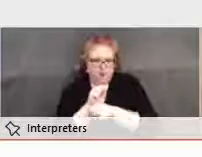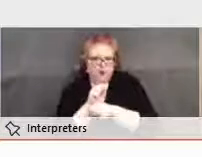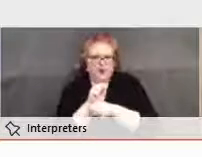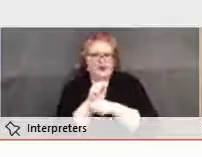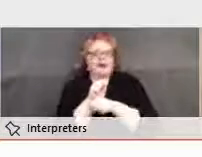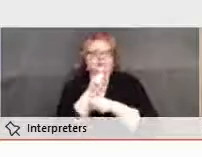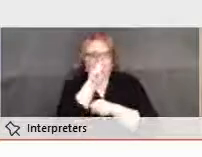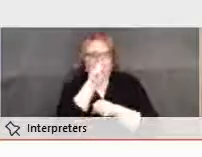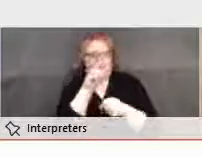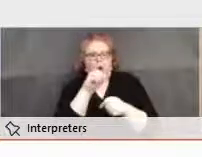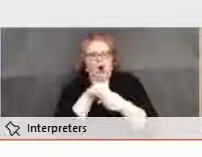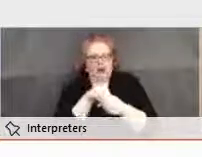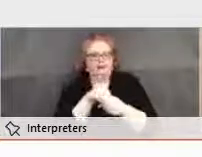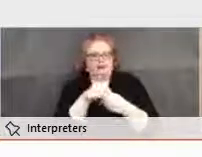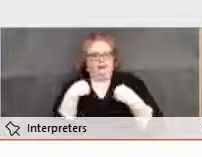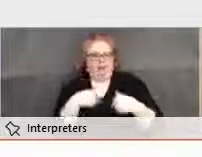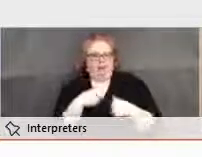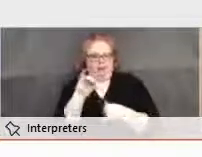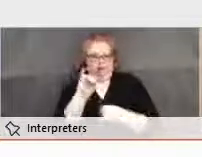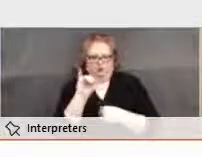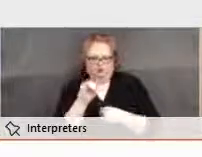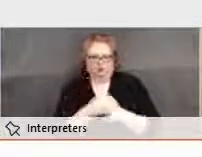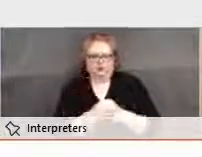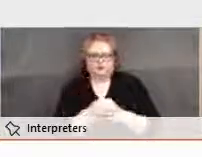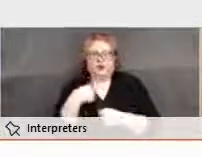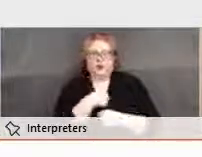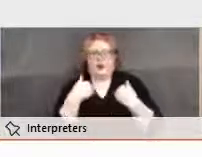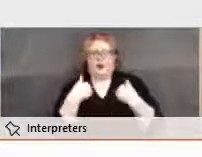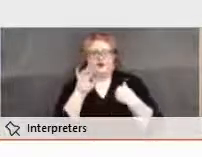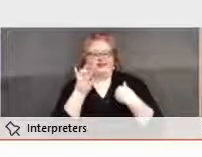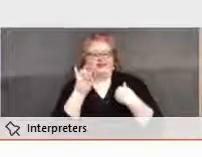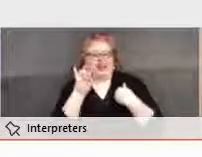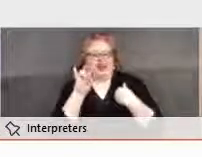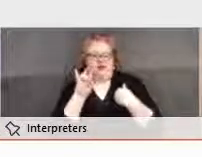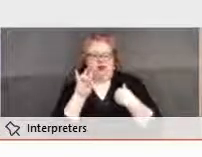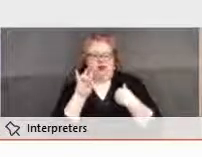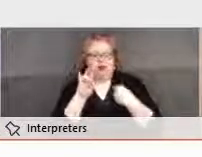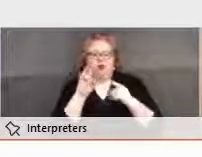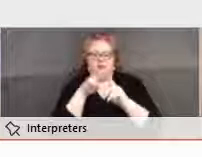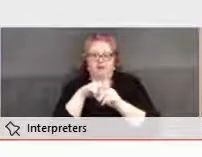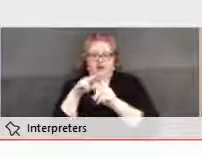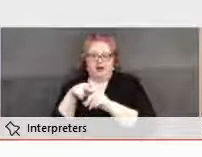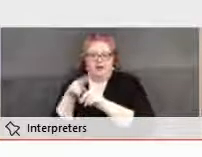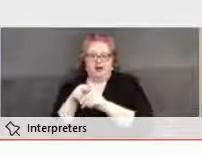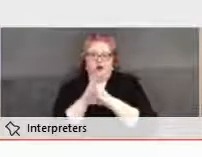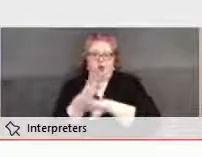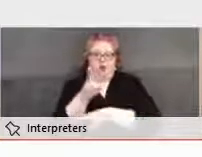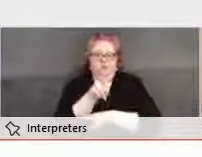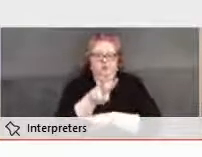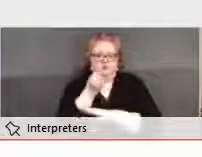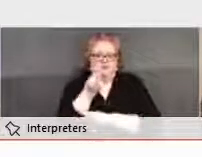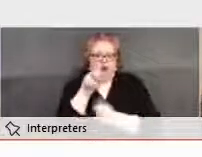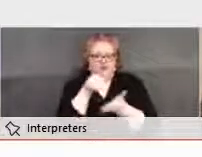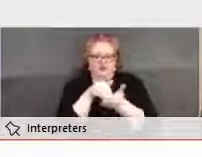7 claimants who exceeded $200,000 during this time period, with the largest at